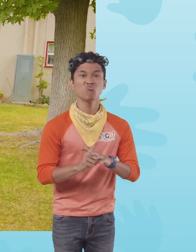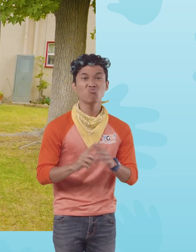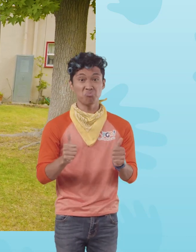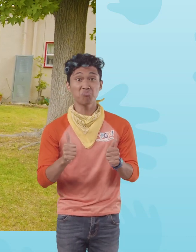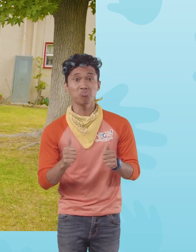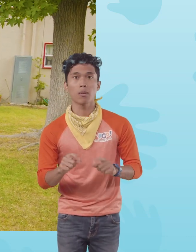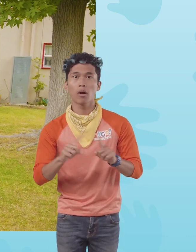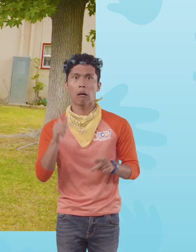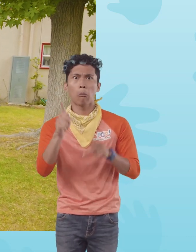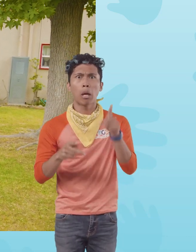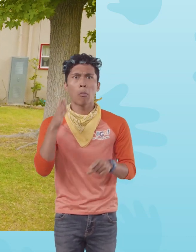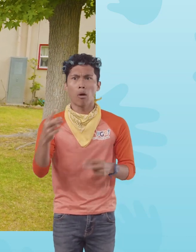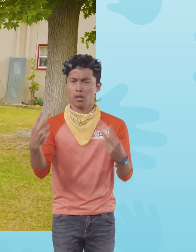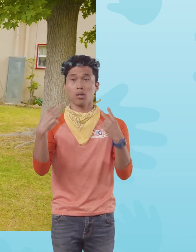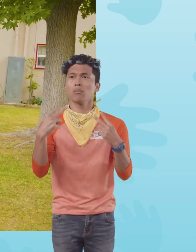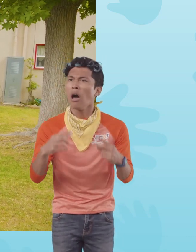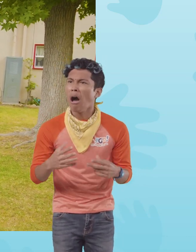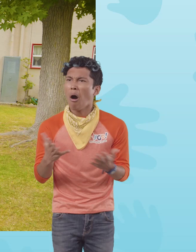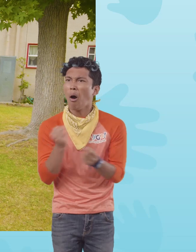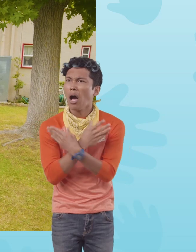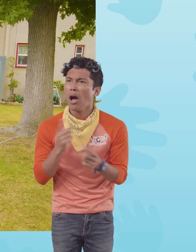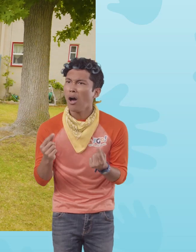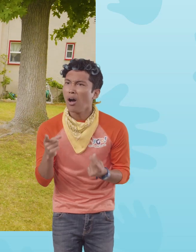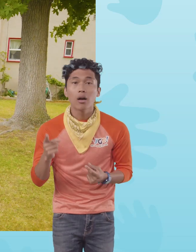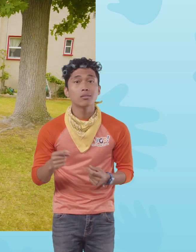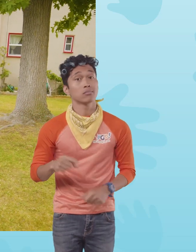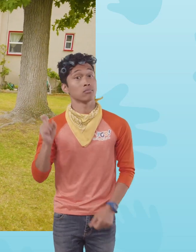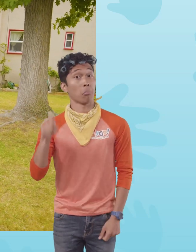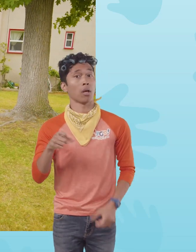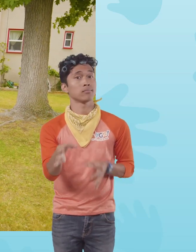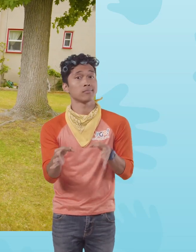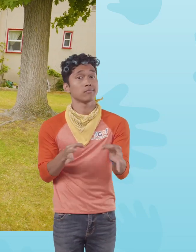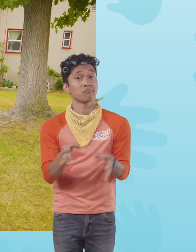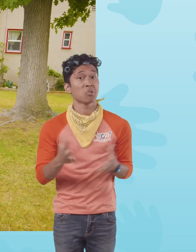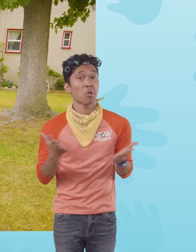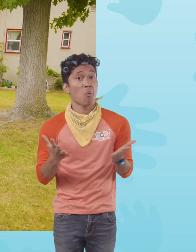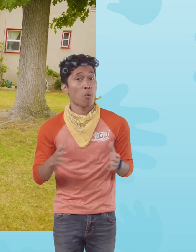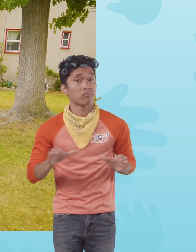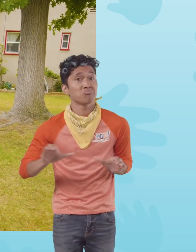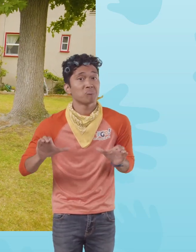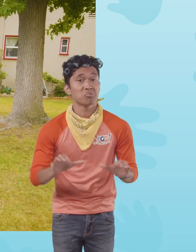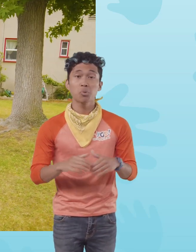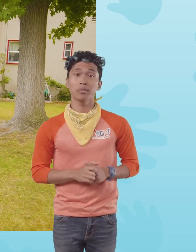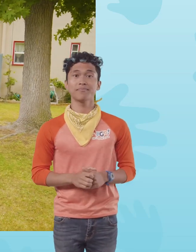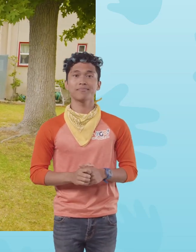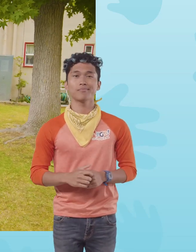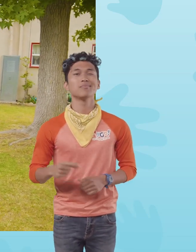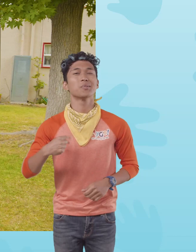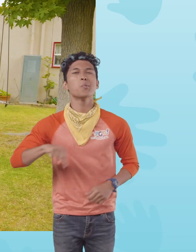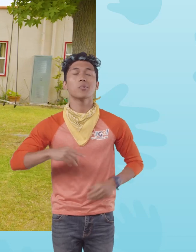are gonna be like, what's Blippi doing? So we need to tell them what we're doing. We're gonna be